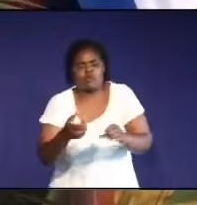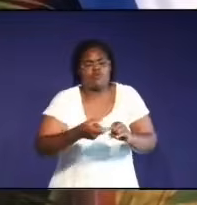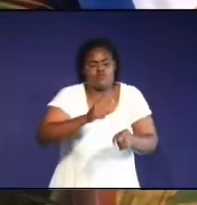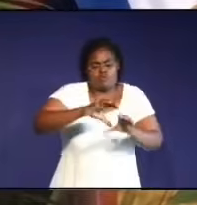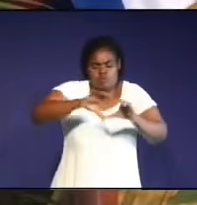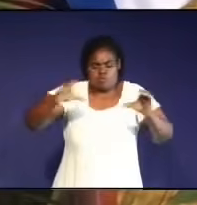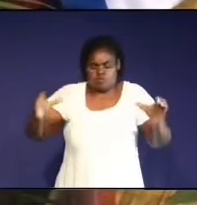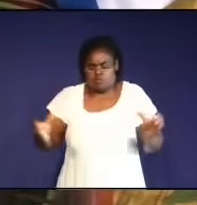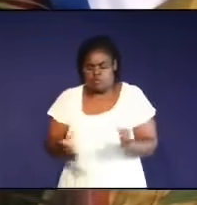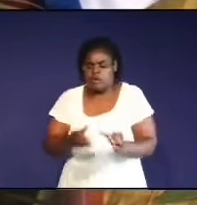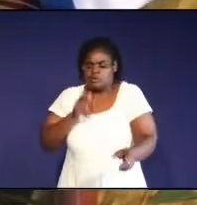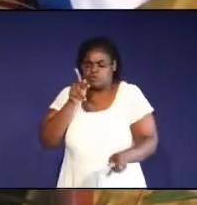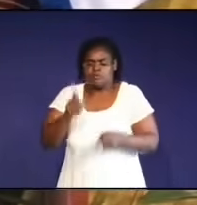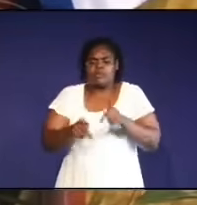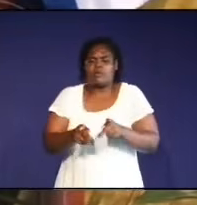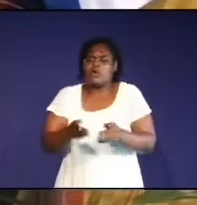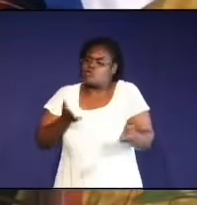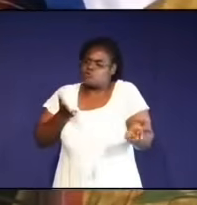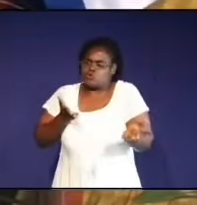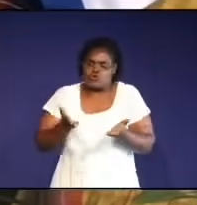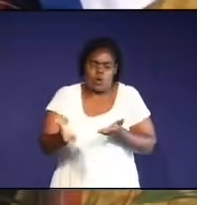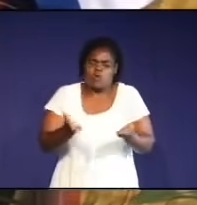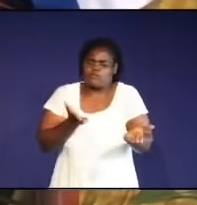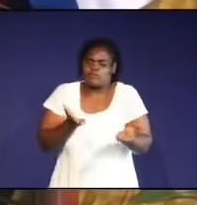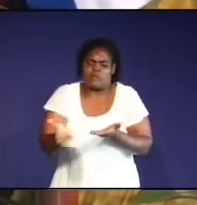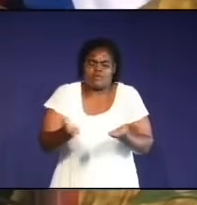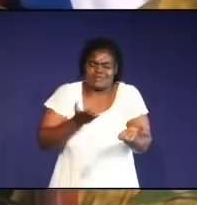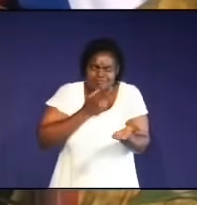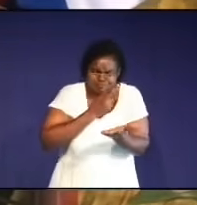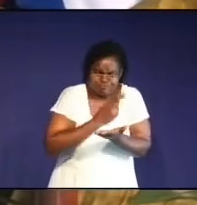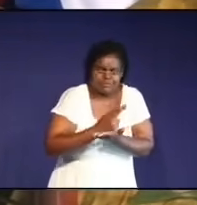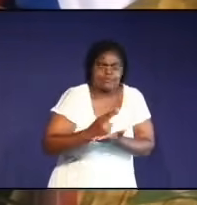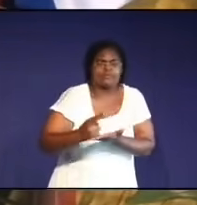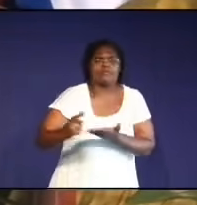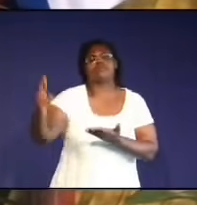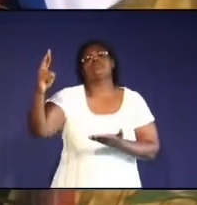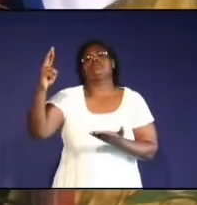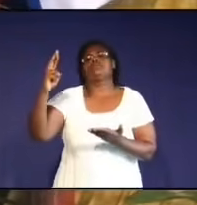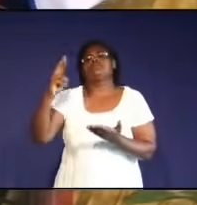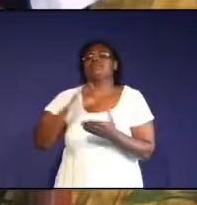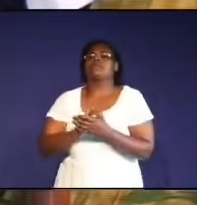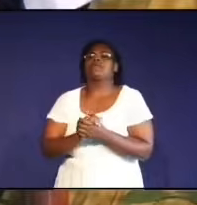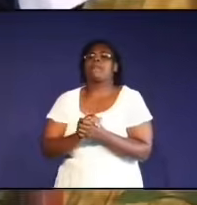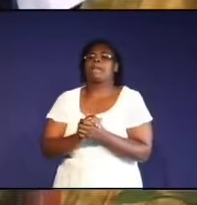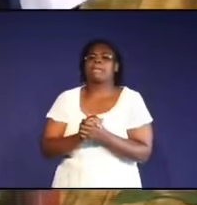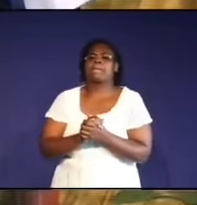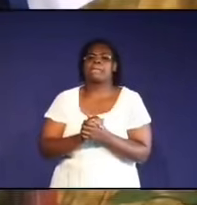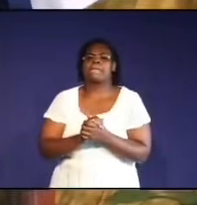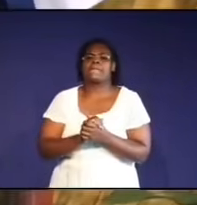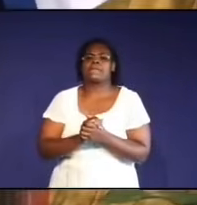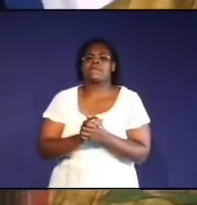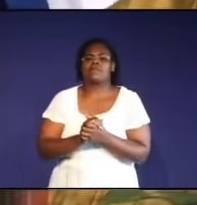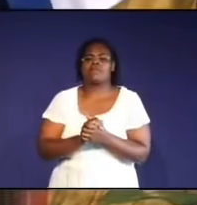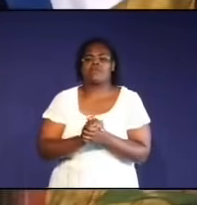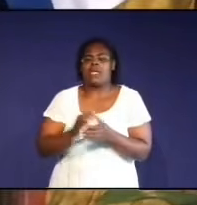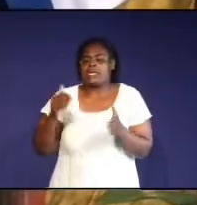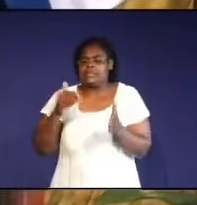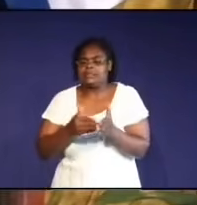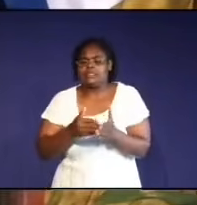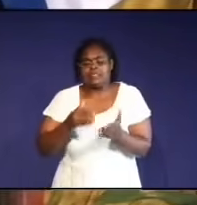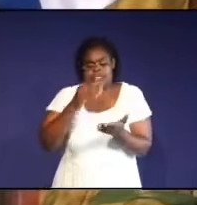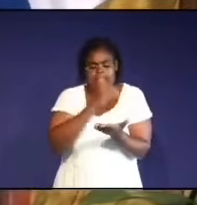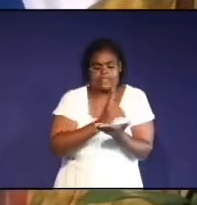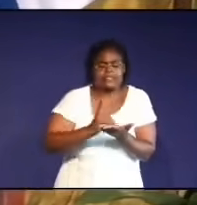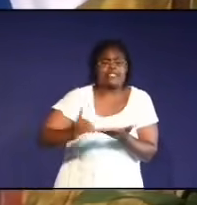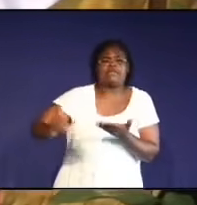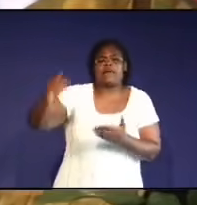him in righteousness. Counsel to the church, page 356. There is a divine hand